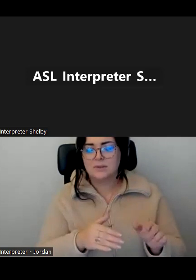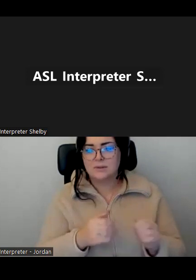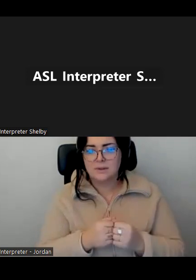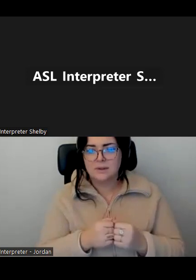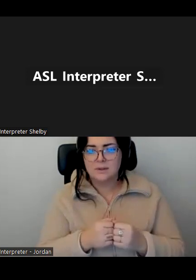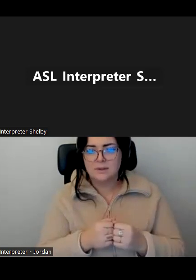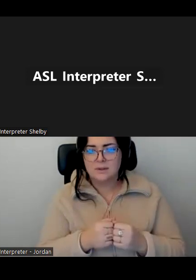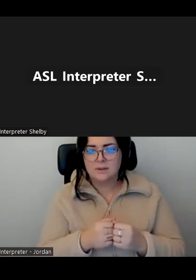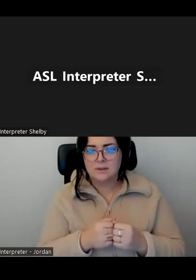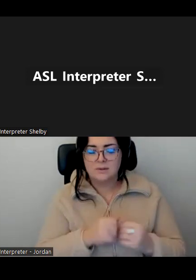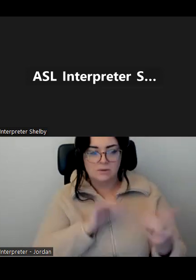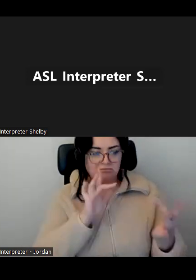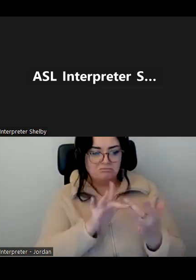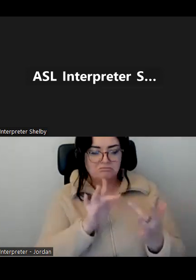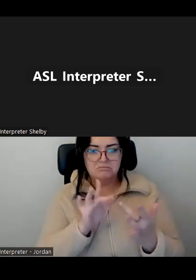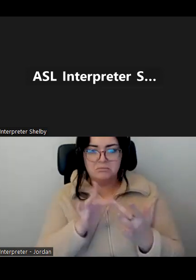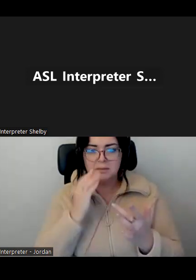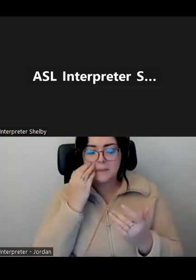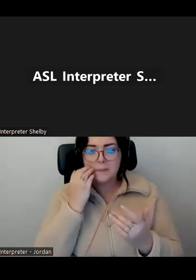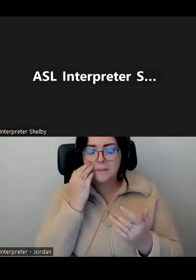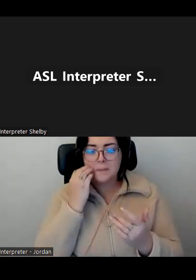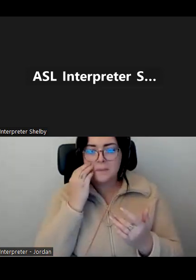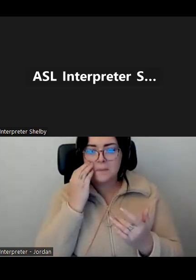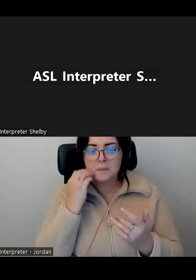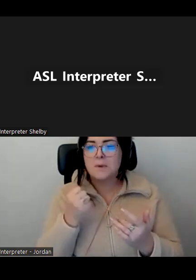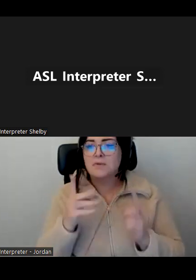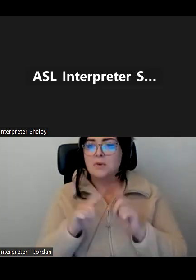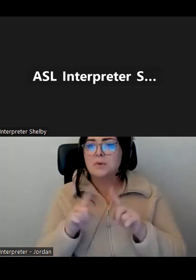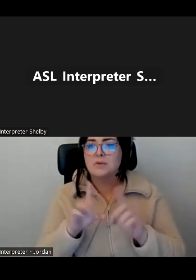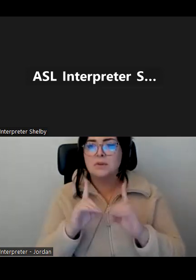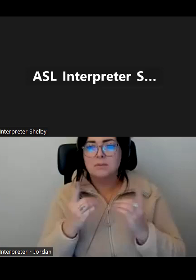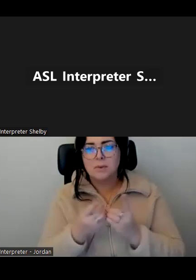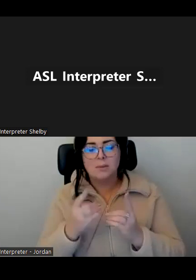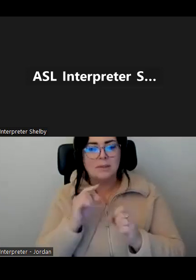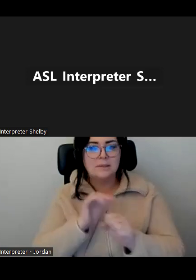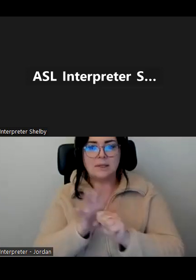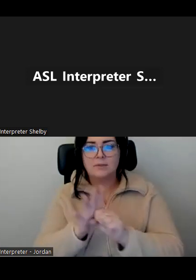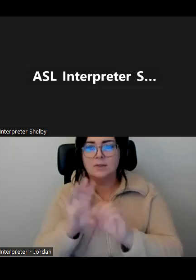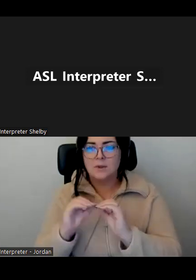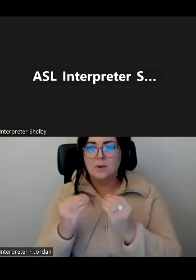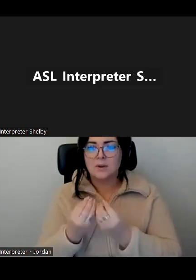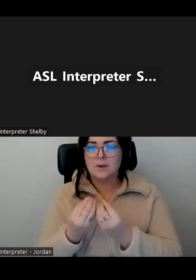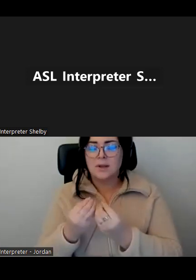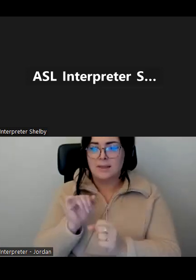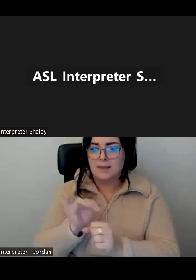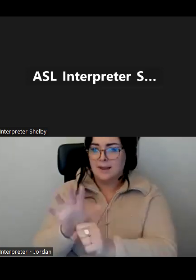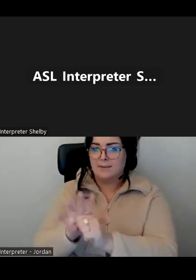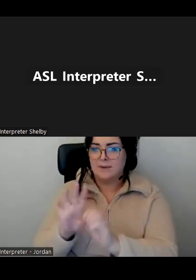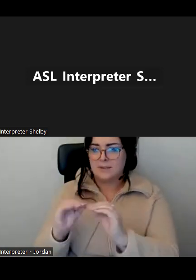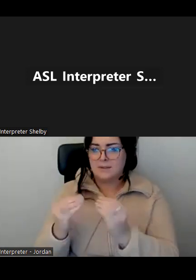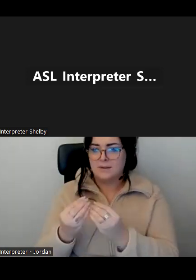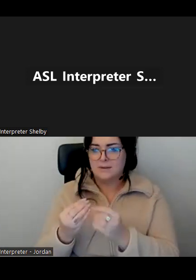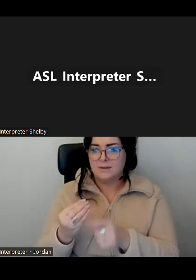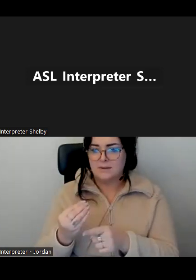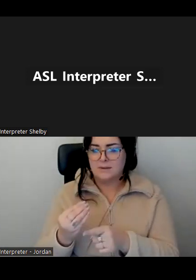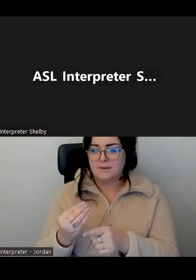I've contacted several departments and advocacy organizations. With the advocacy, I'm